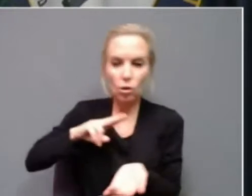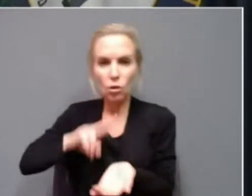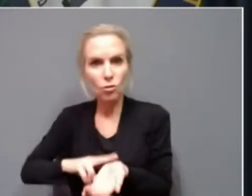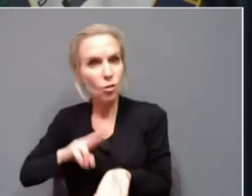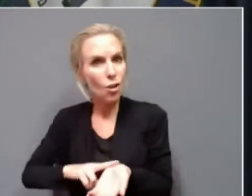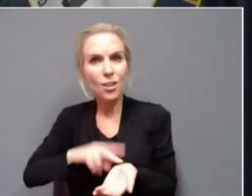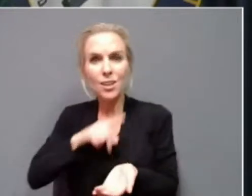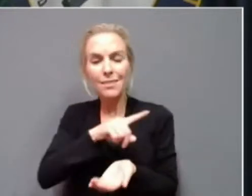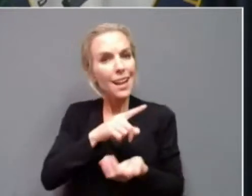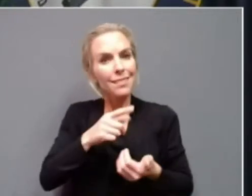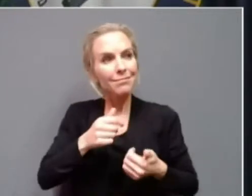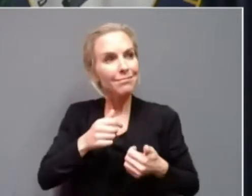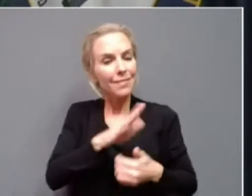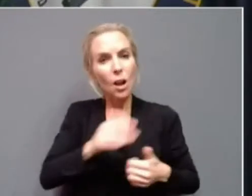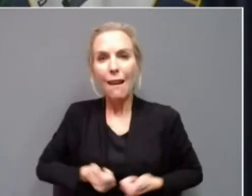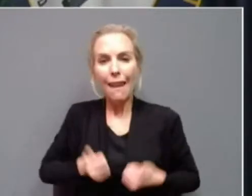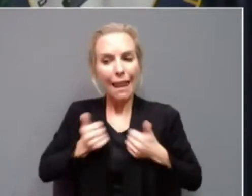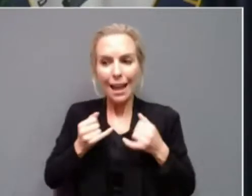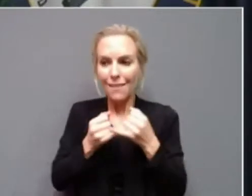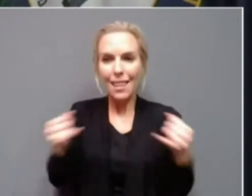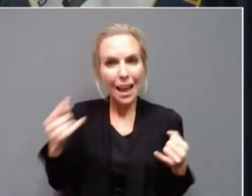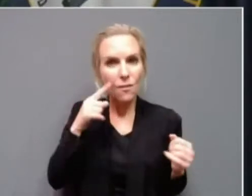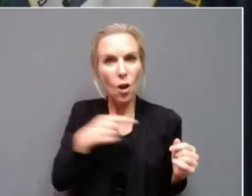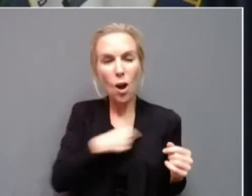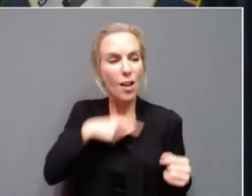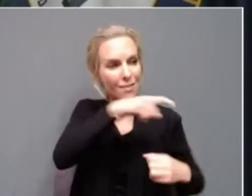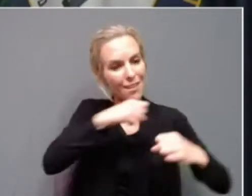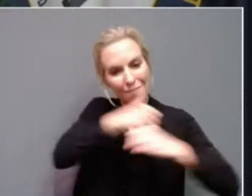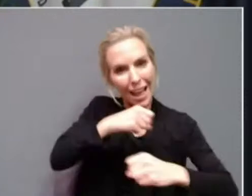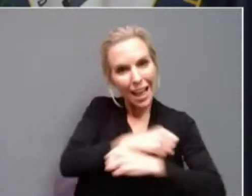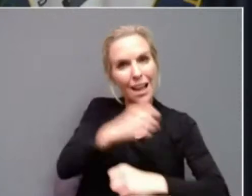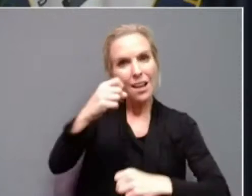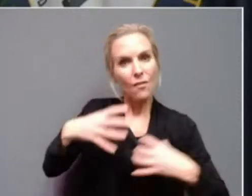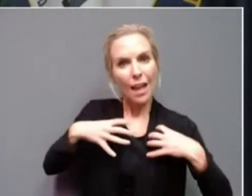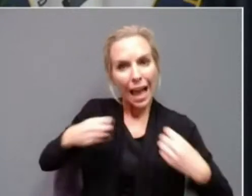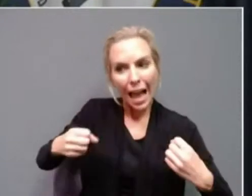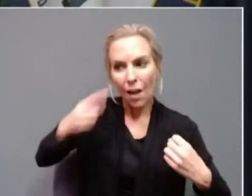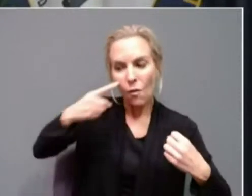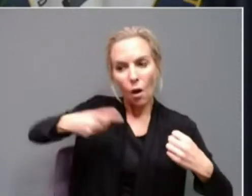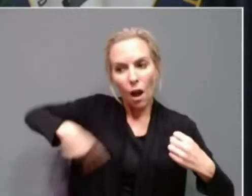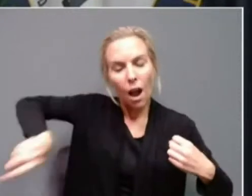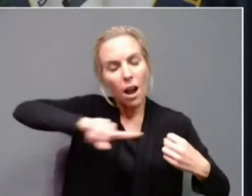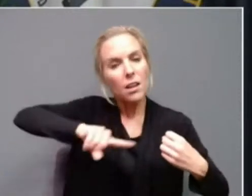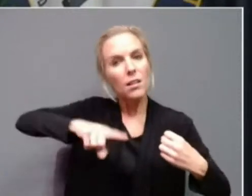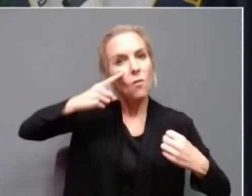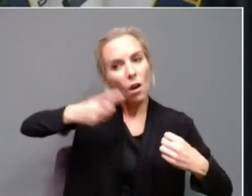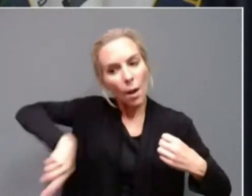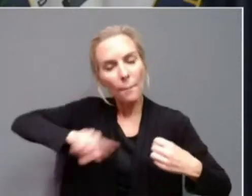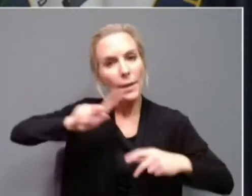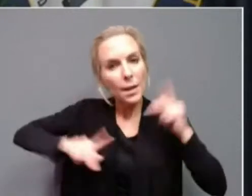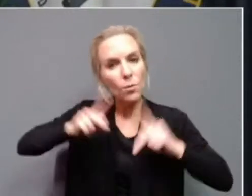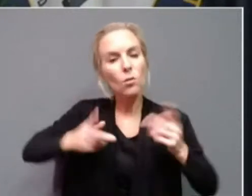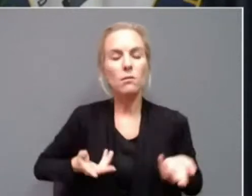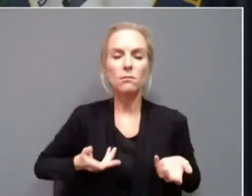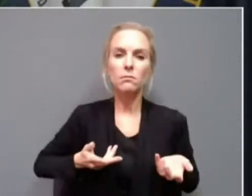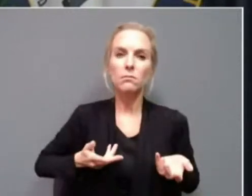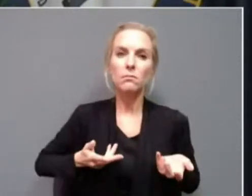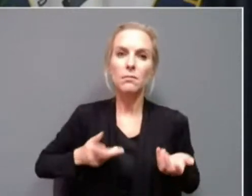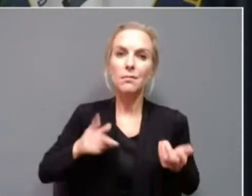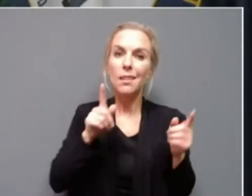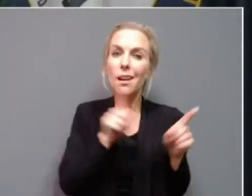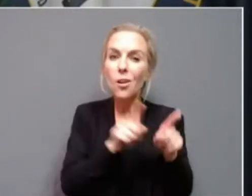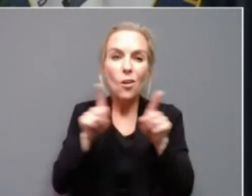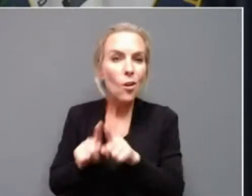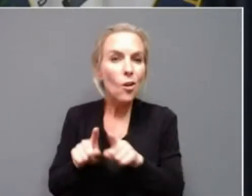They've been a real lifeline, trying to fight for the health and survival of our people And they've also been a